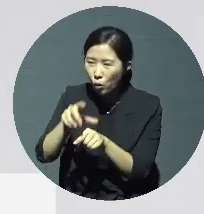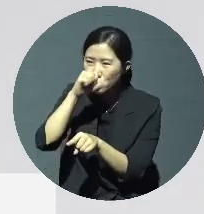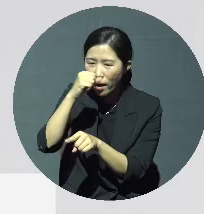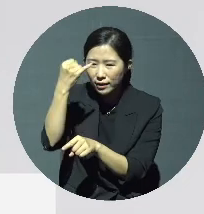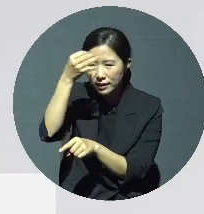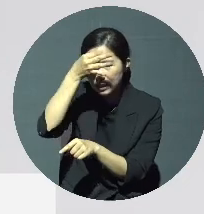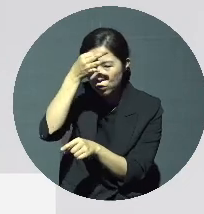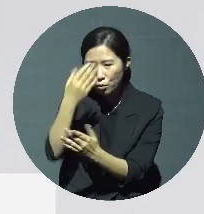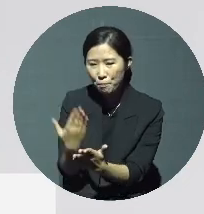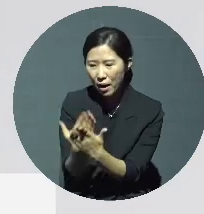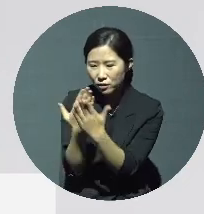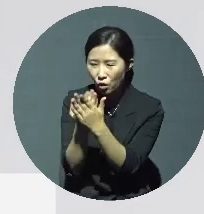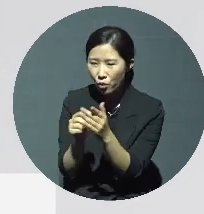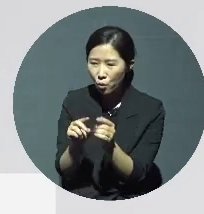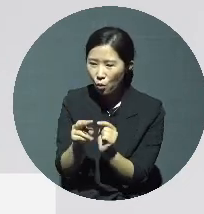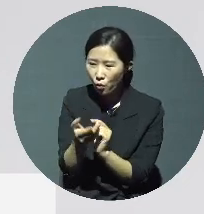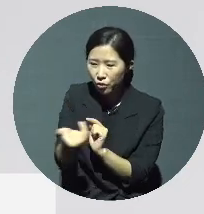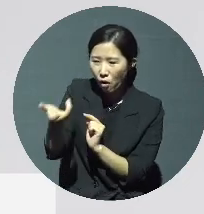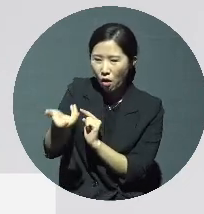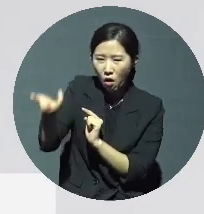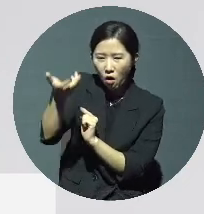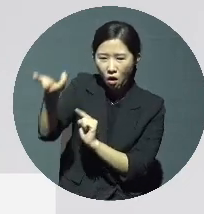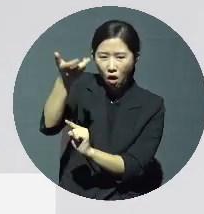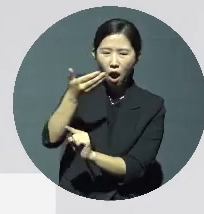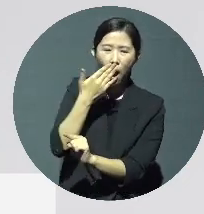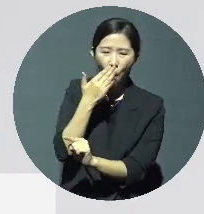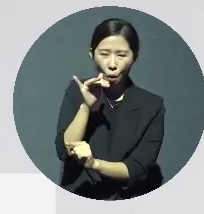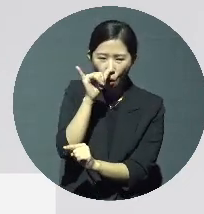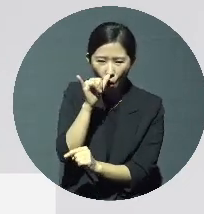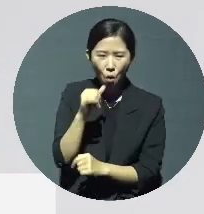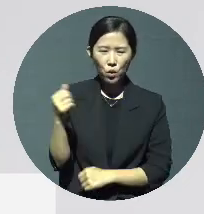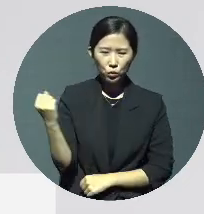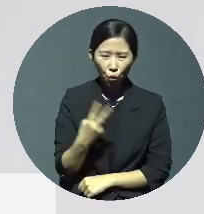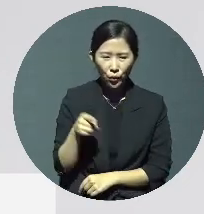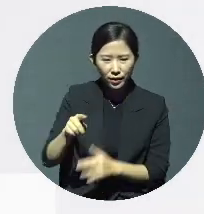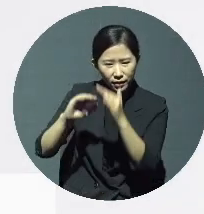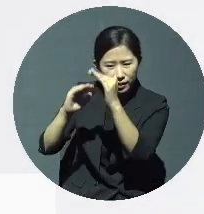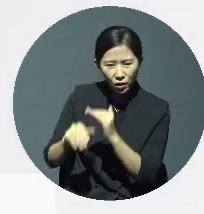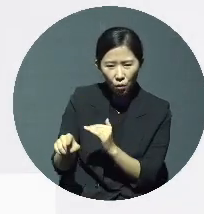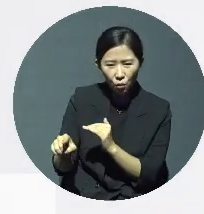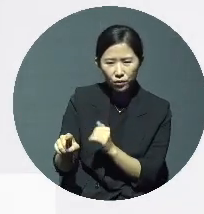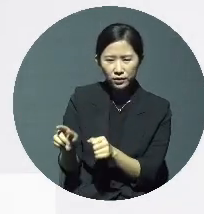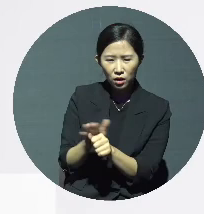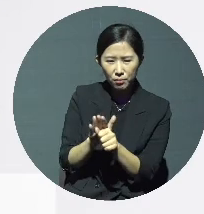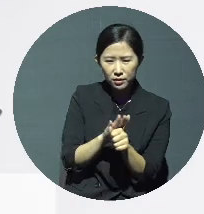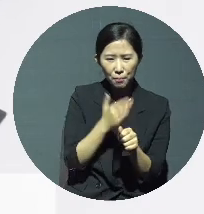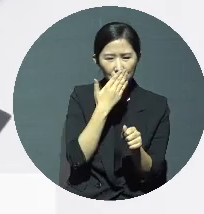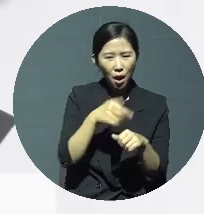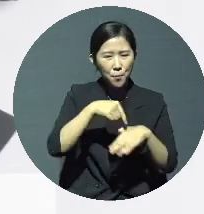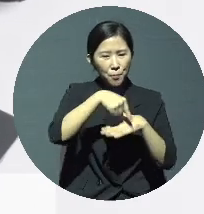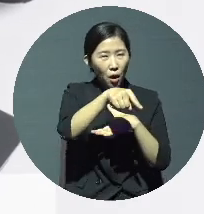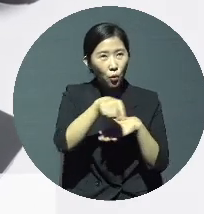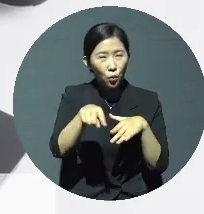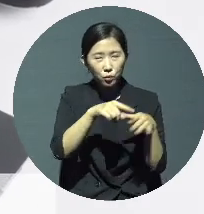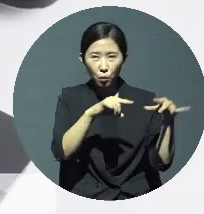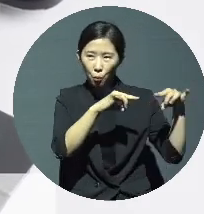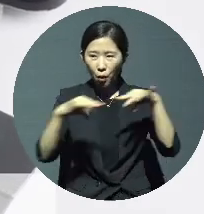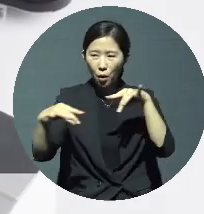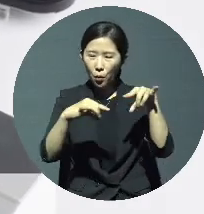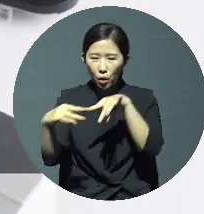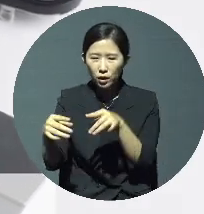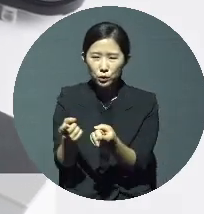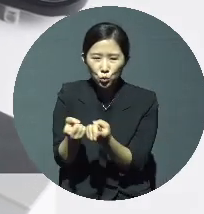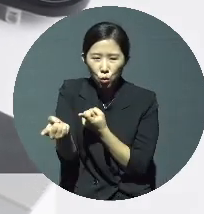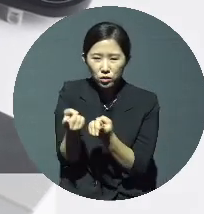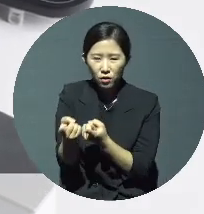software to make sure it always communicates with the service and is always tuning the speaker to be its best, but